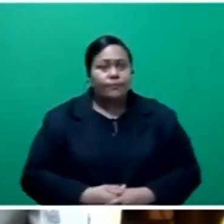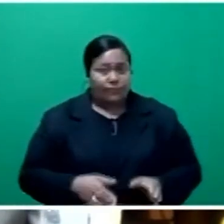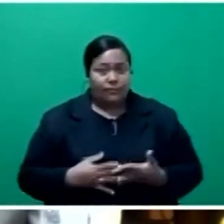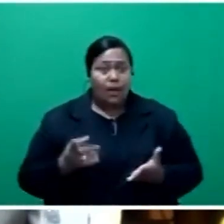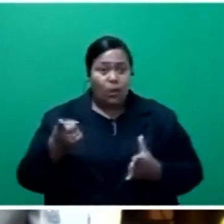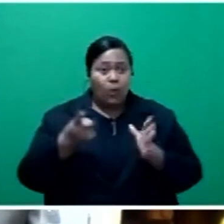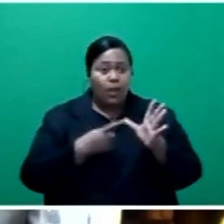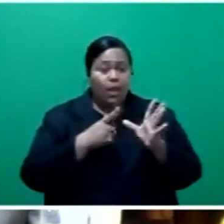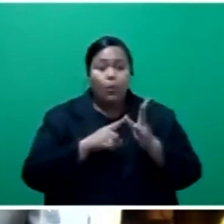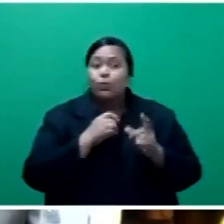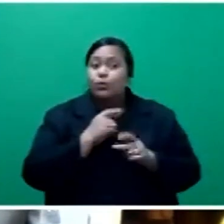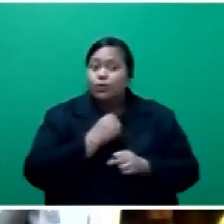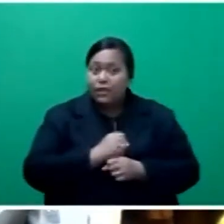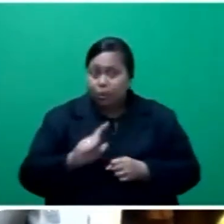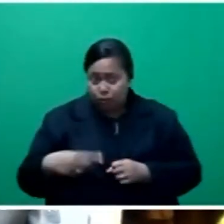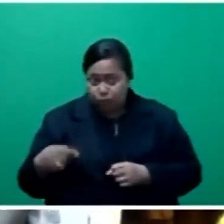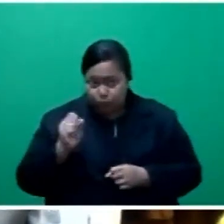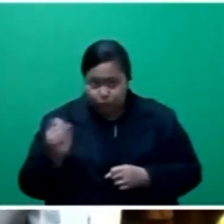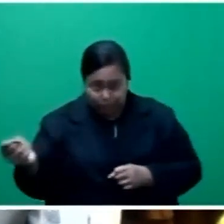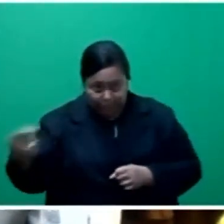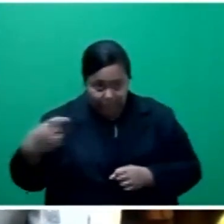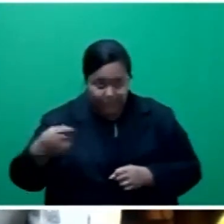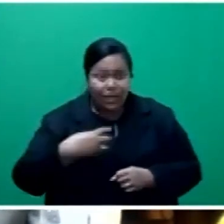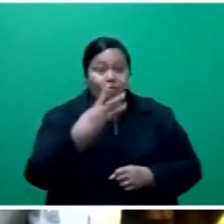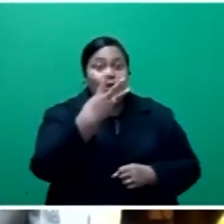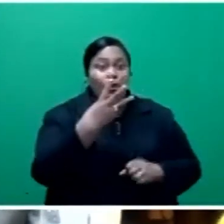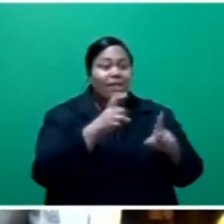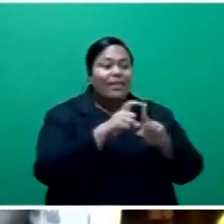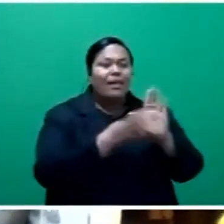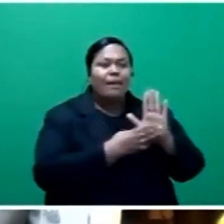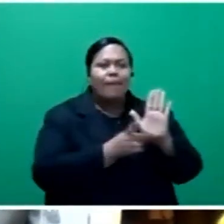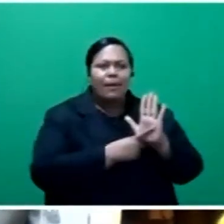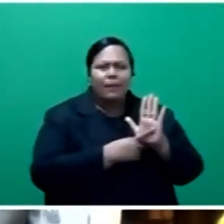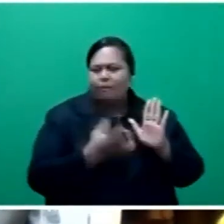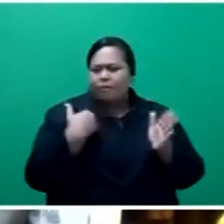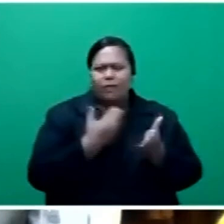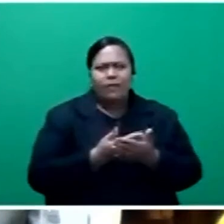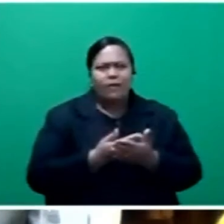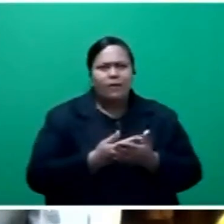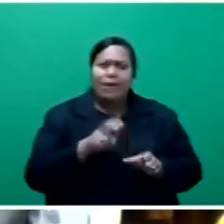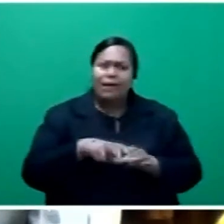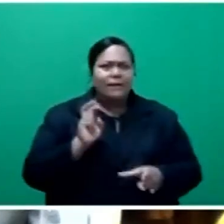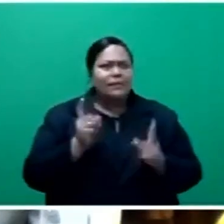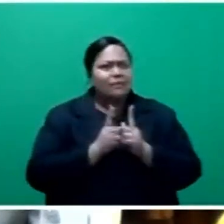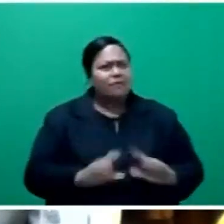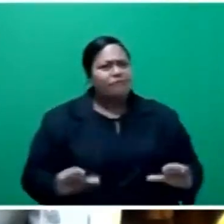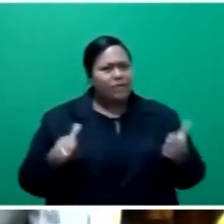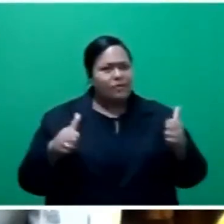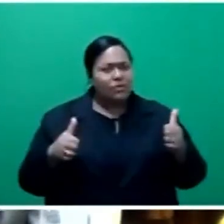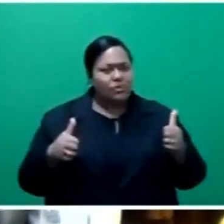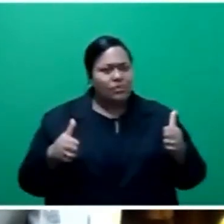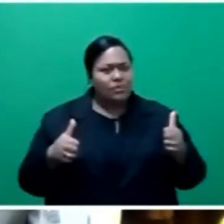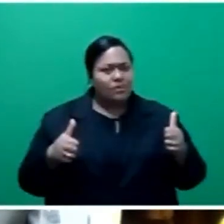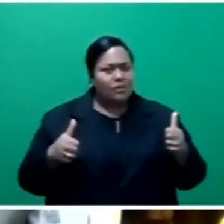to send 3 DMLs during the financial year 2017-2018, even though the exit meeting had been concluded. So what